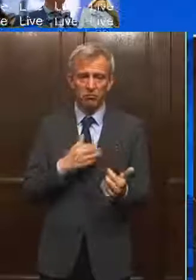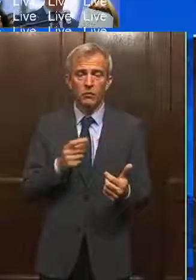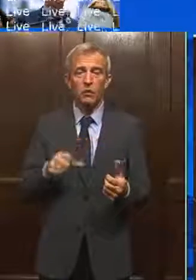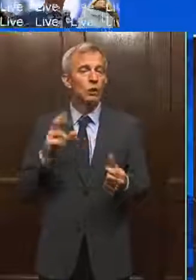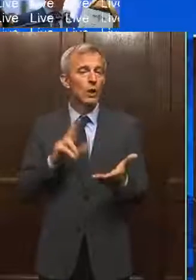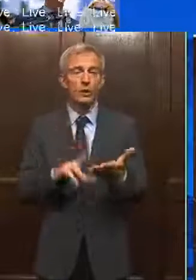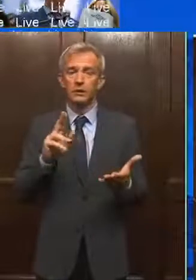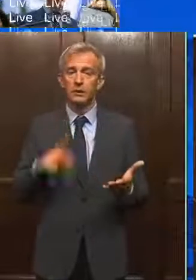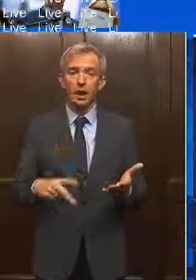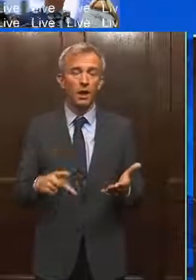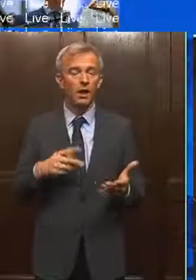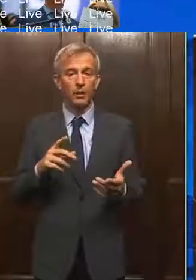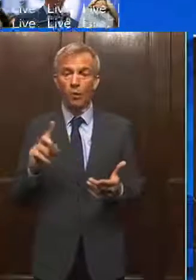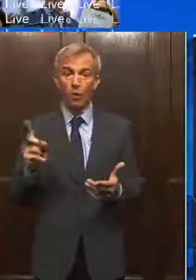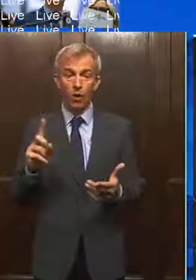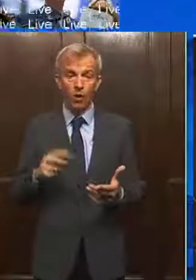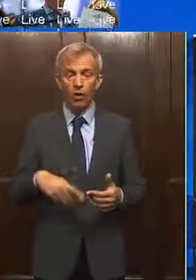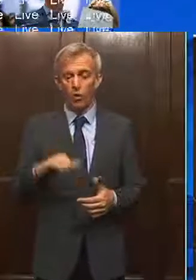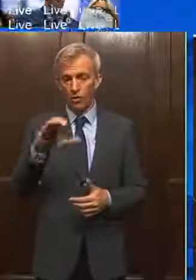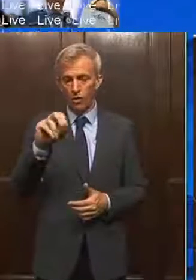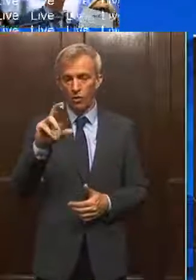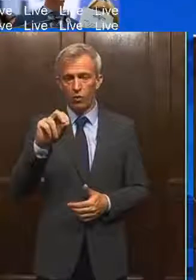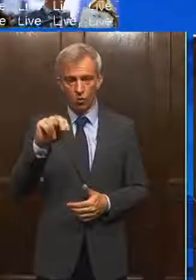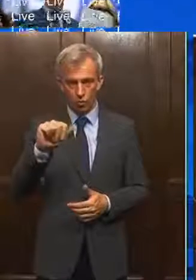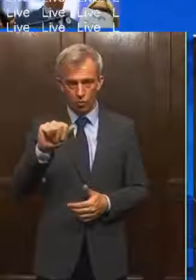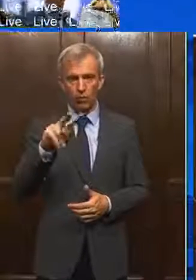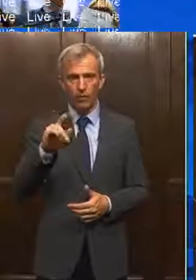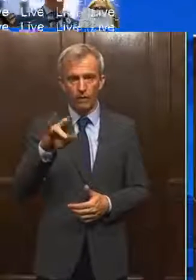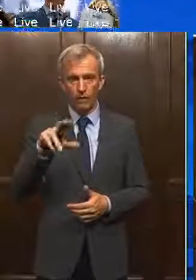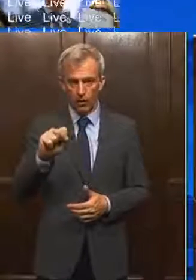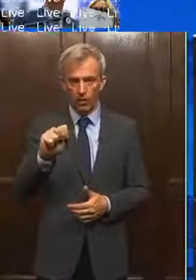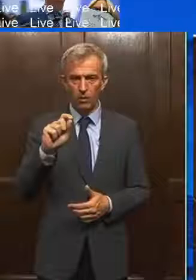probably 1,000 times in these briefings,